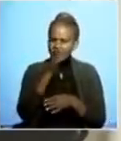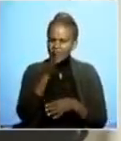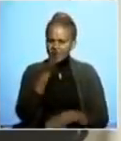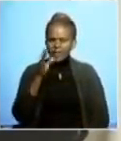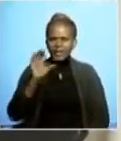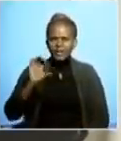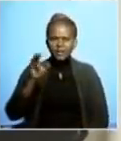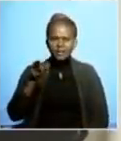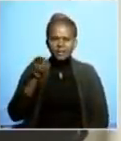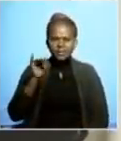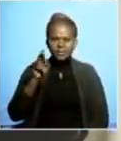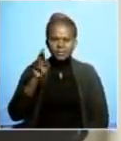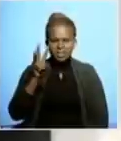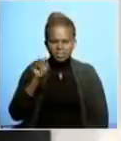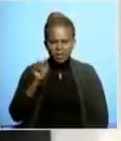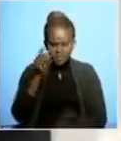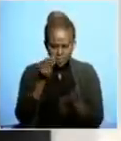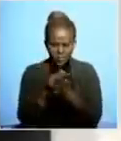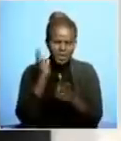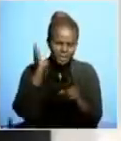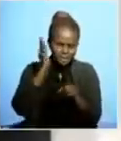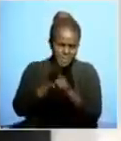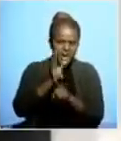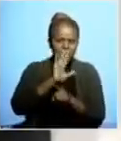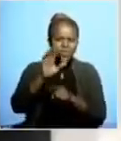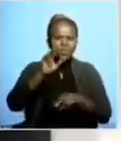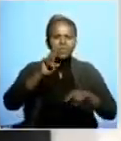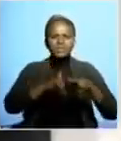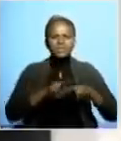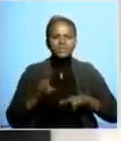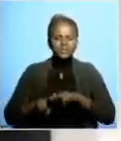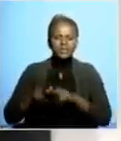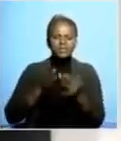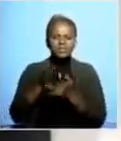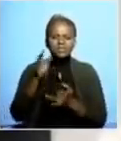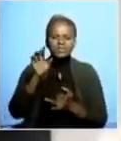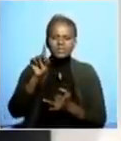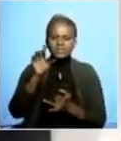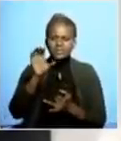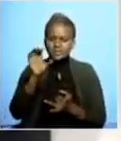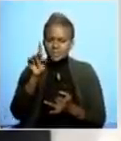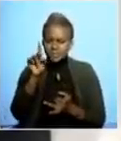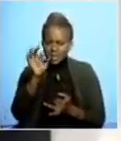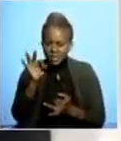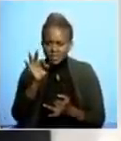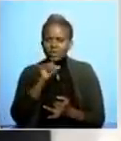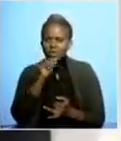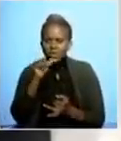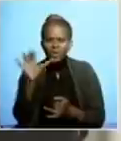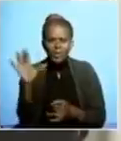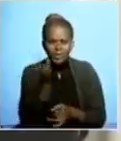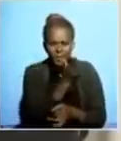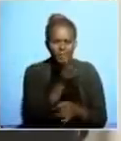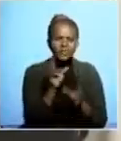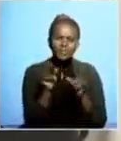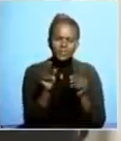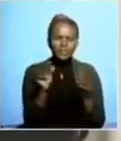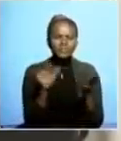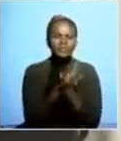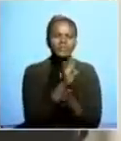that money meant for desks through CDF is not taken by a click. I return to that terminology, a